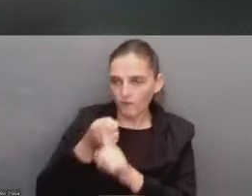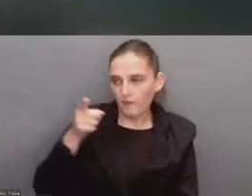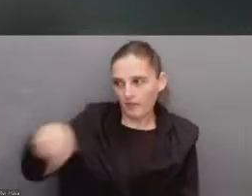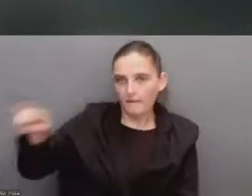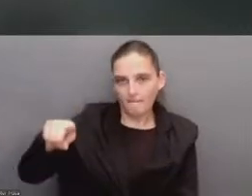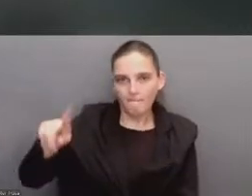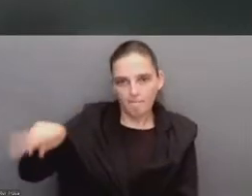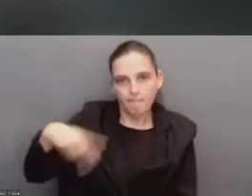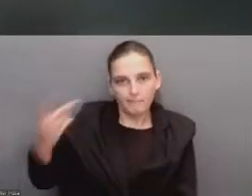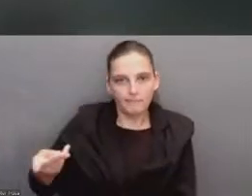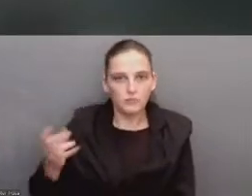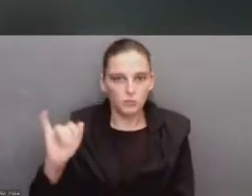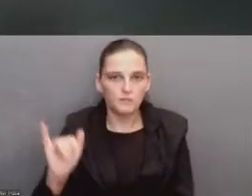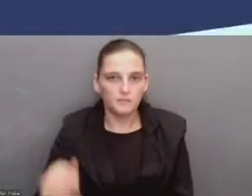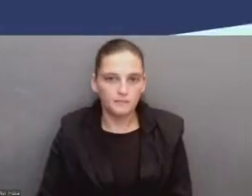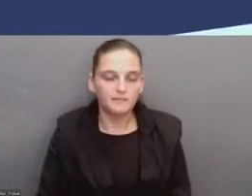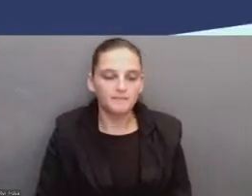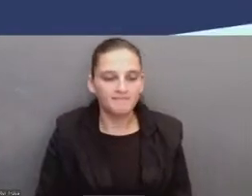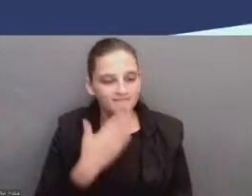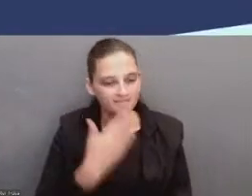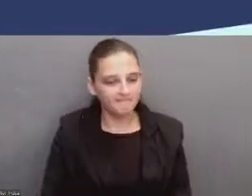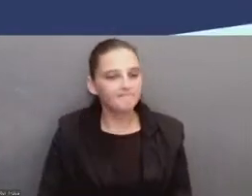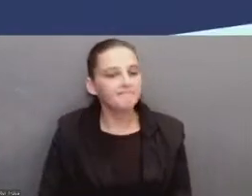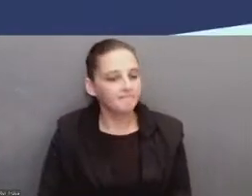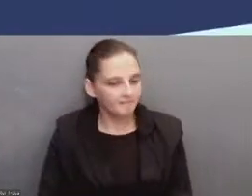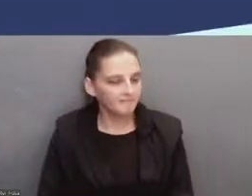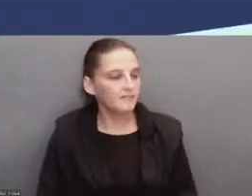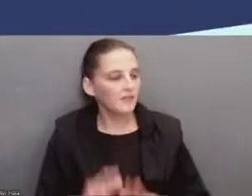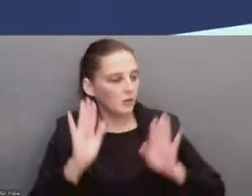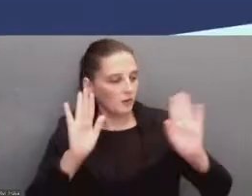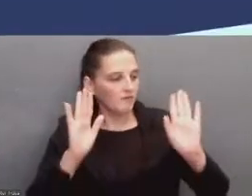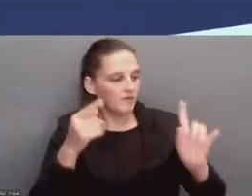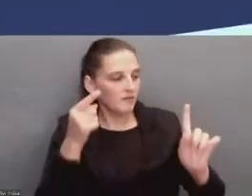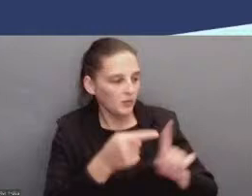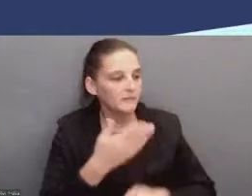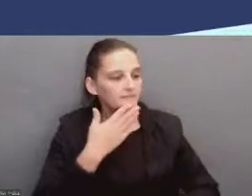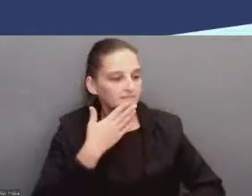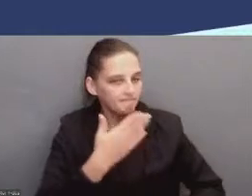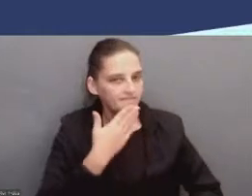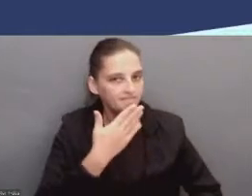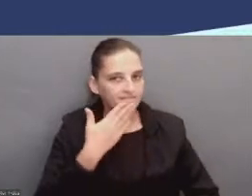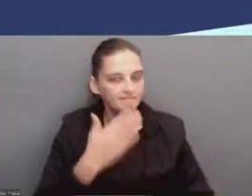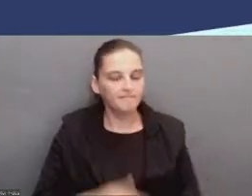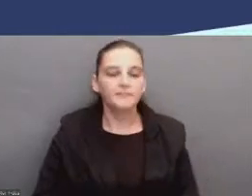Chair. Critical point. Thank you so much, Dr. Hildreth.